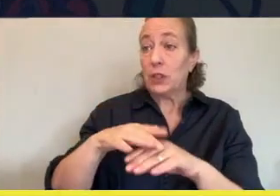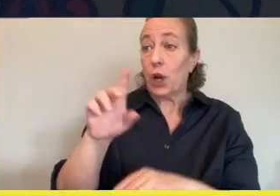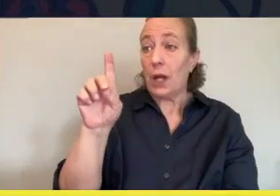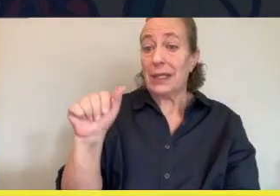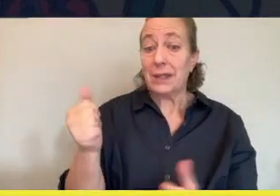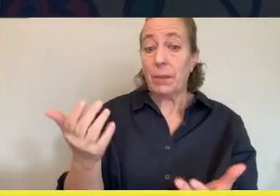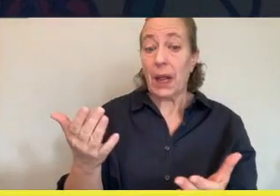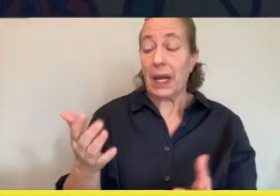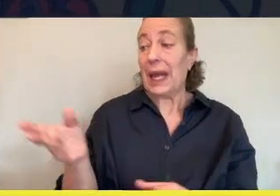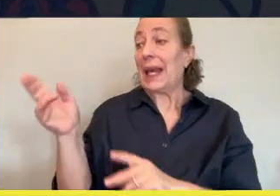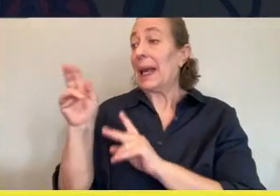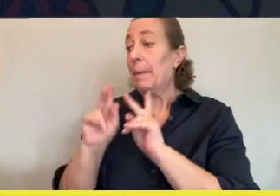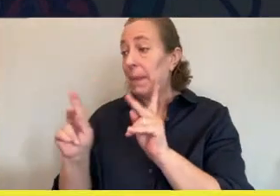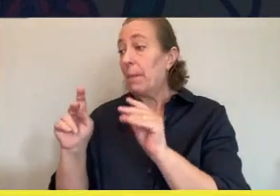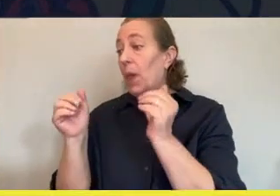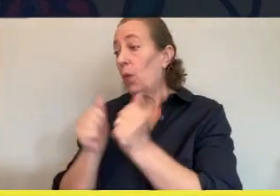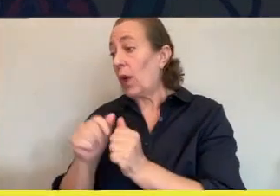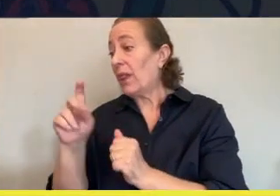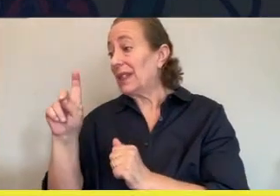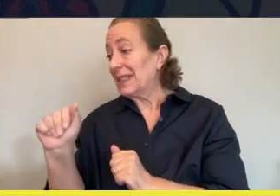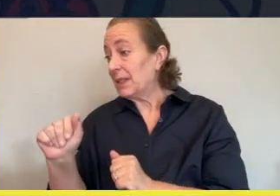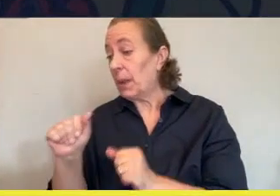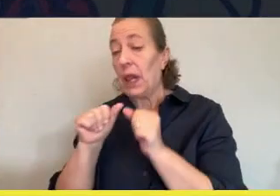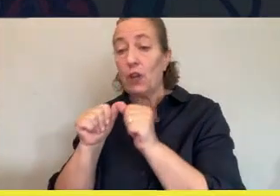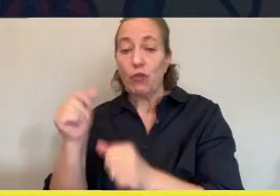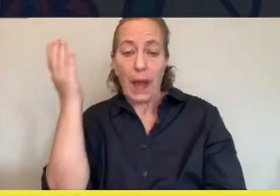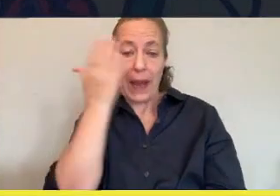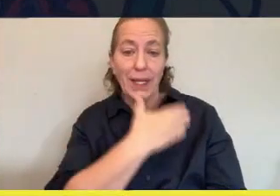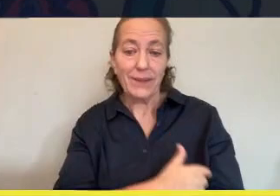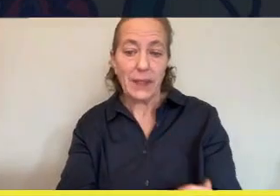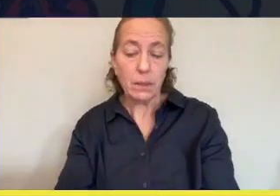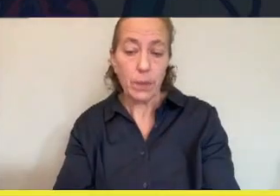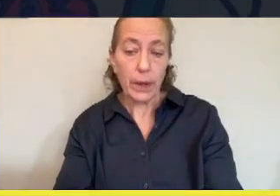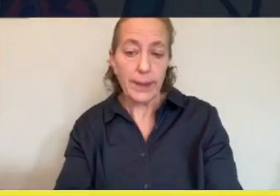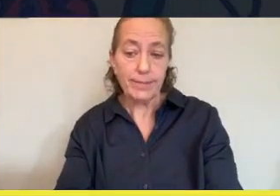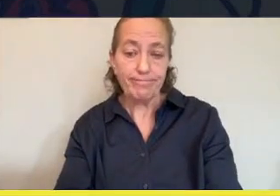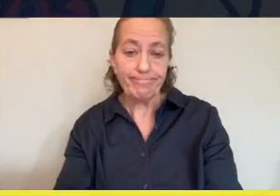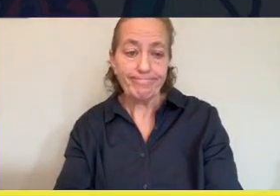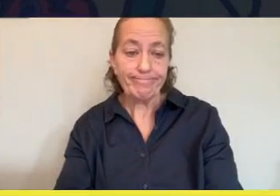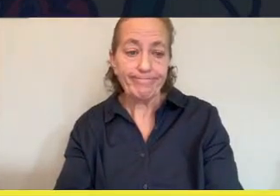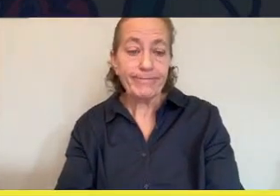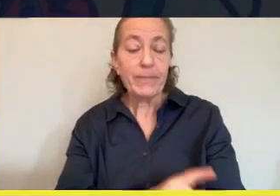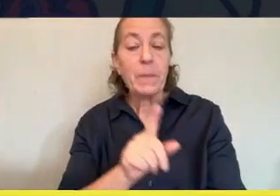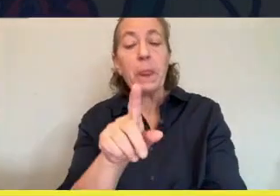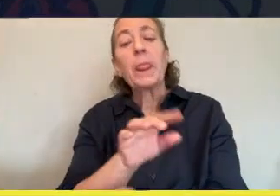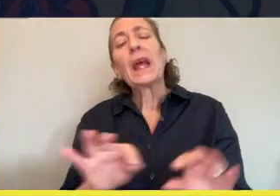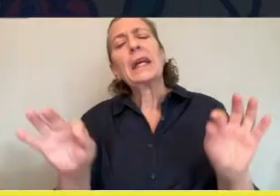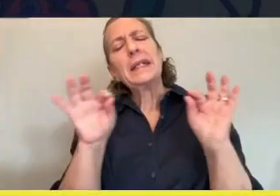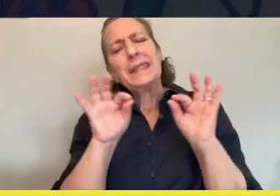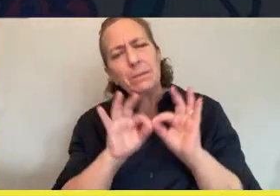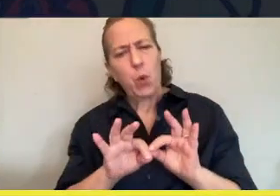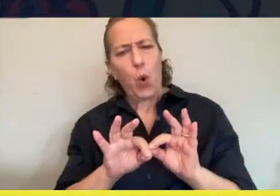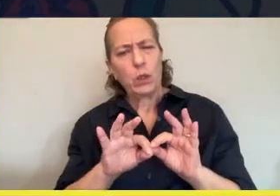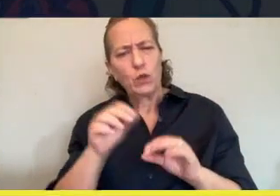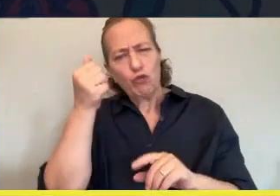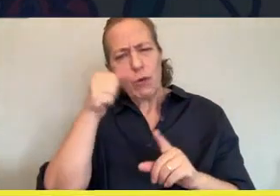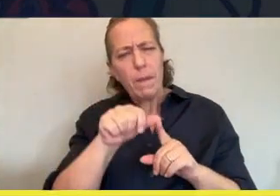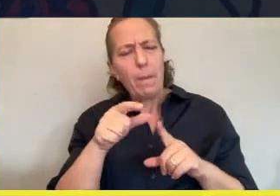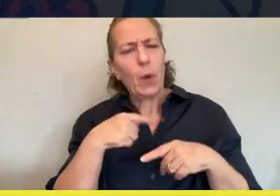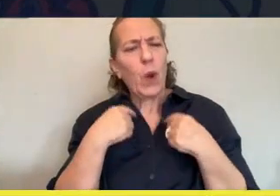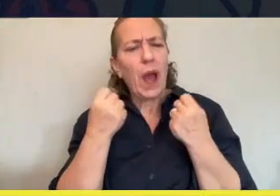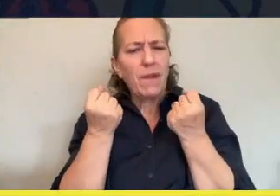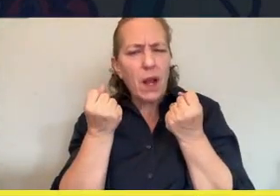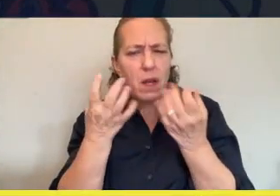disabilities remain invisible. It's also important to remember that we have a number of treaties,